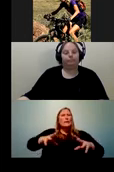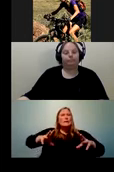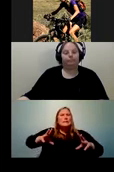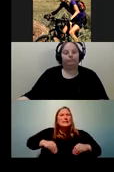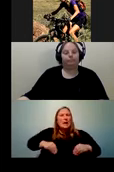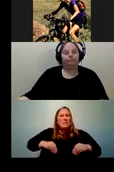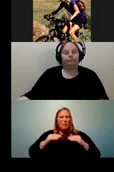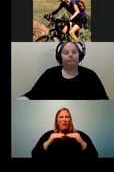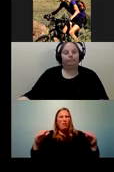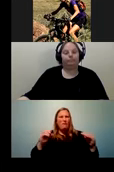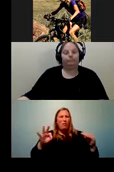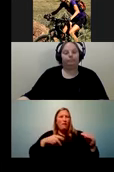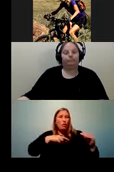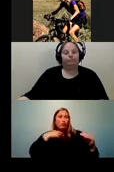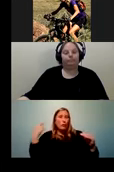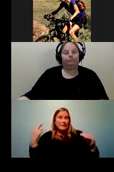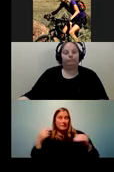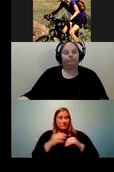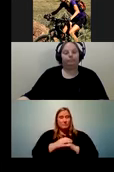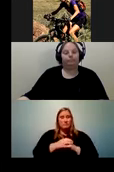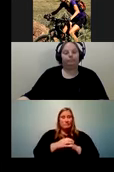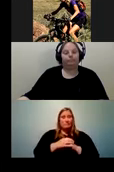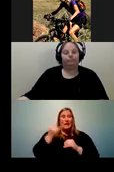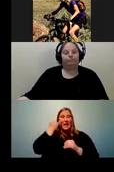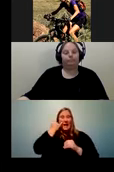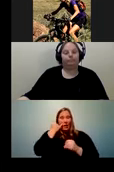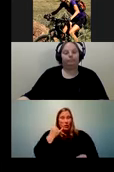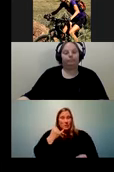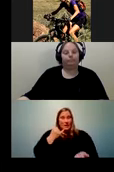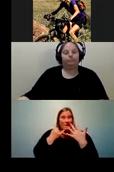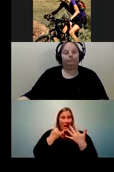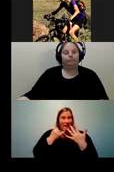risk. So if there are five pedestrians